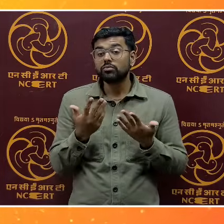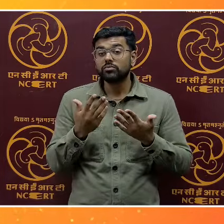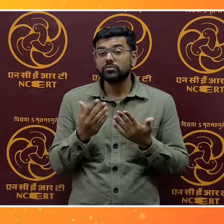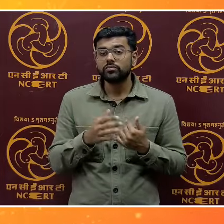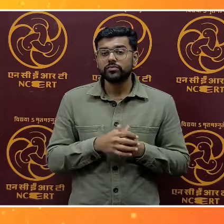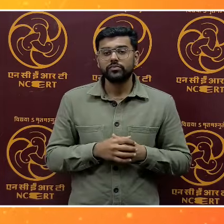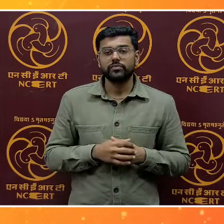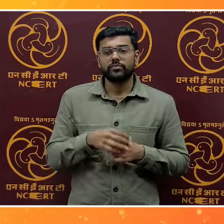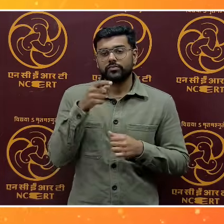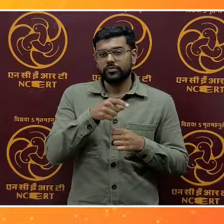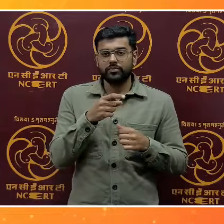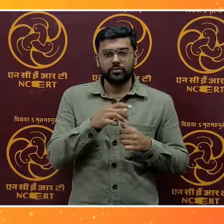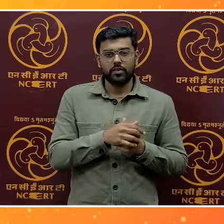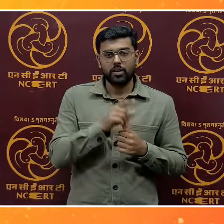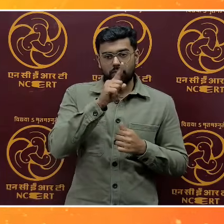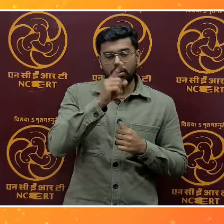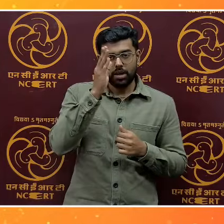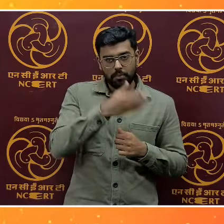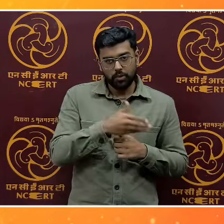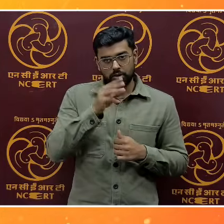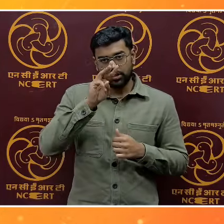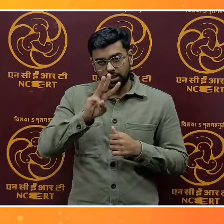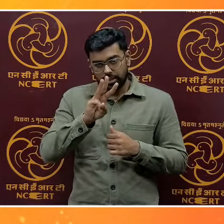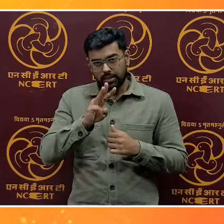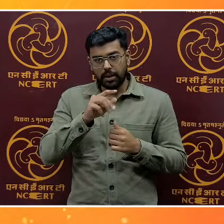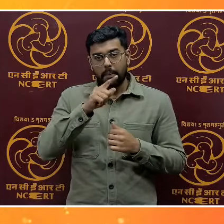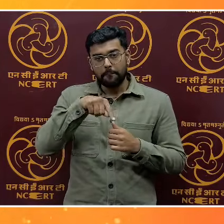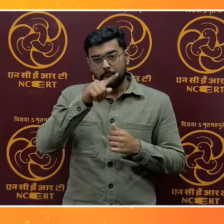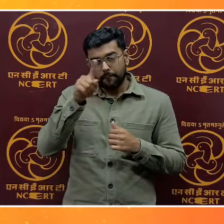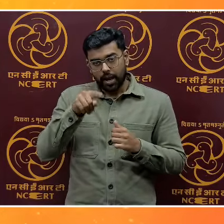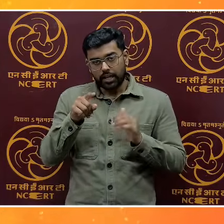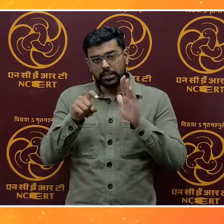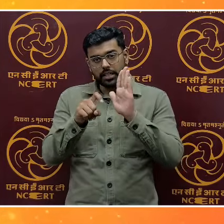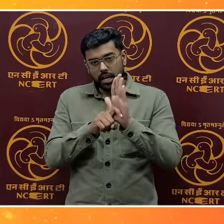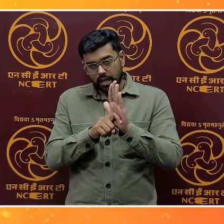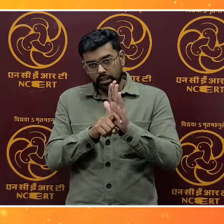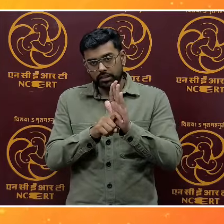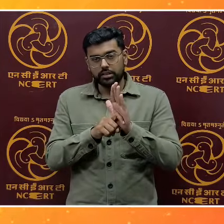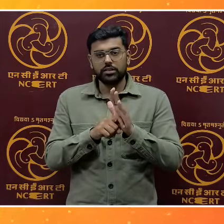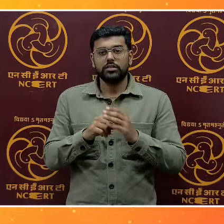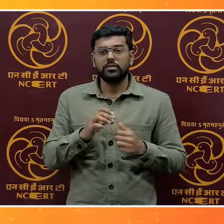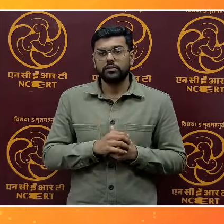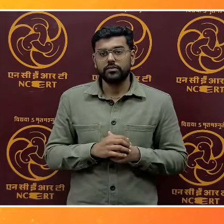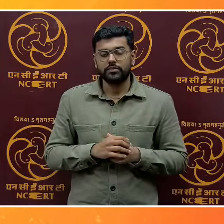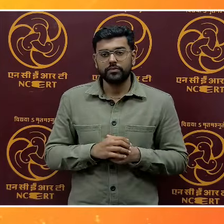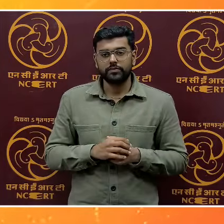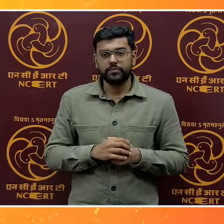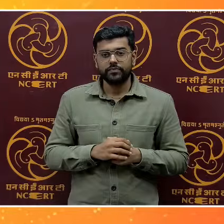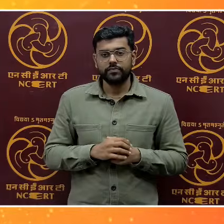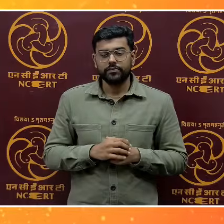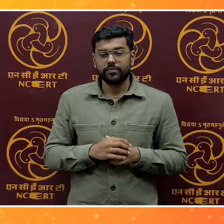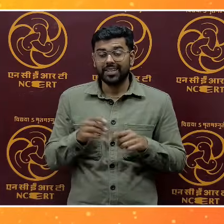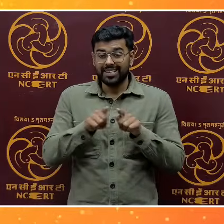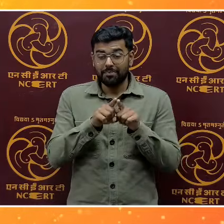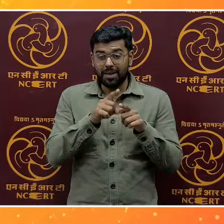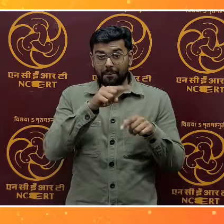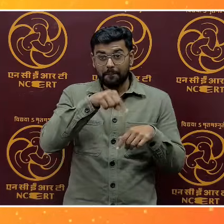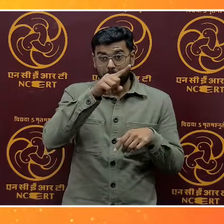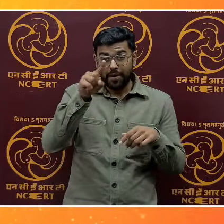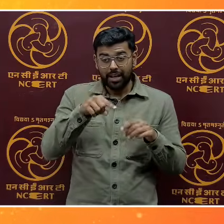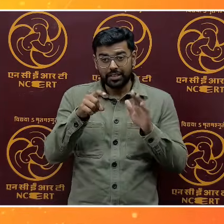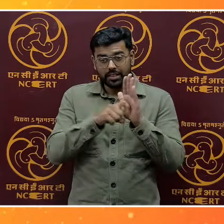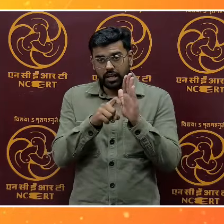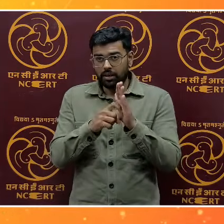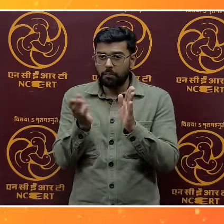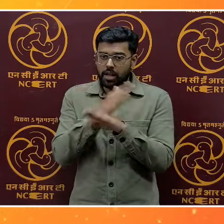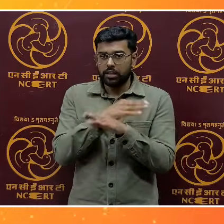cone? It is 1 upon 3 pi r square h. Right? So pi r square, Tanvi, is already